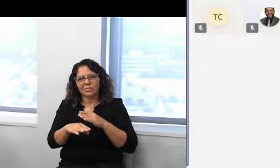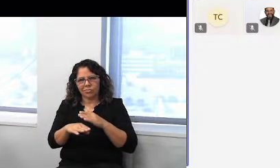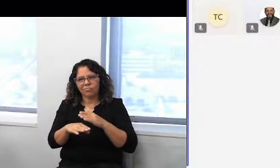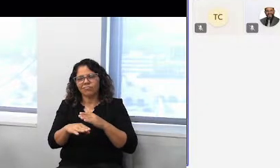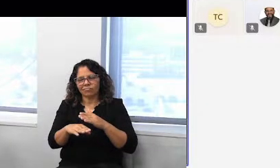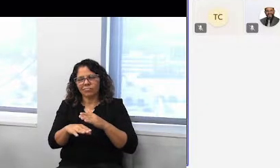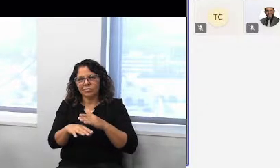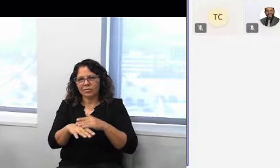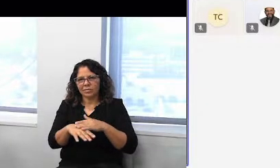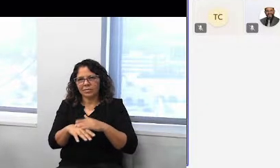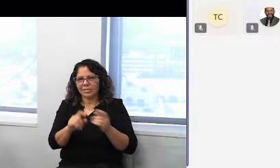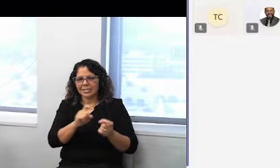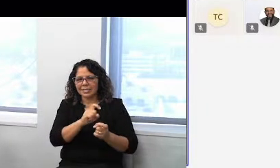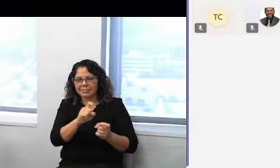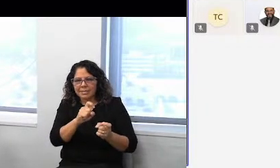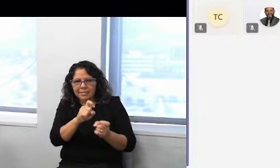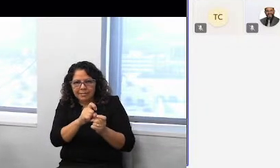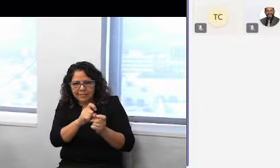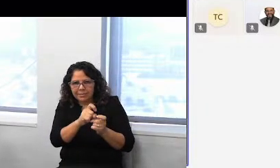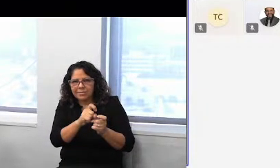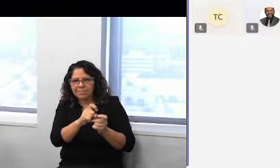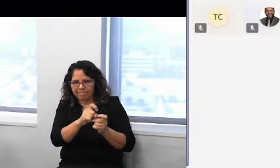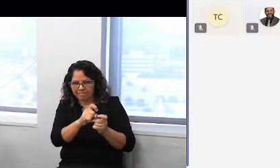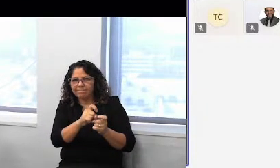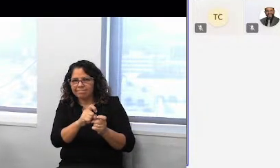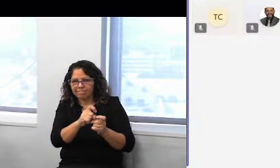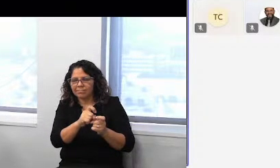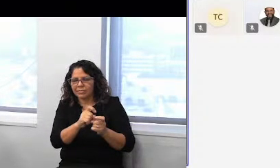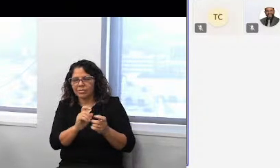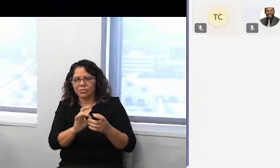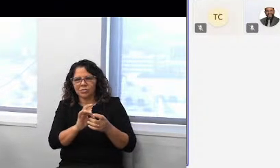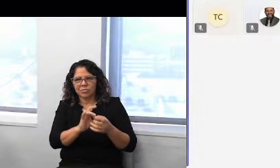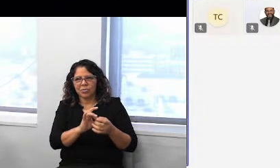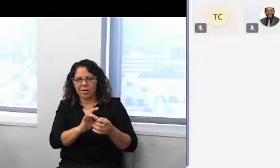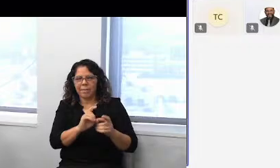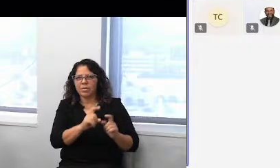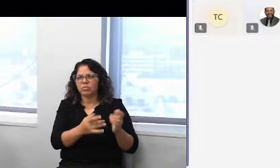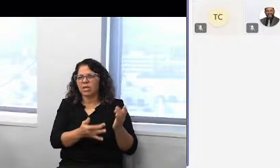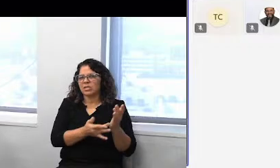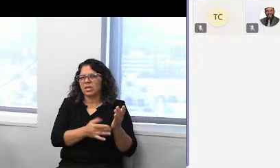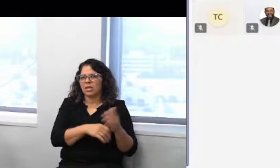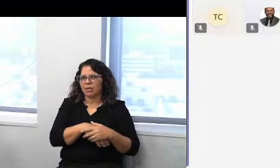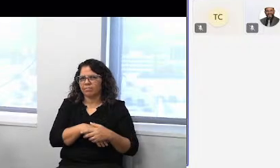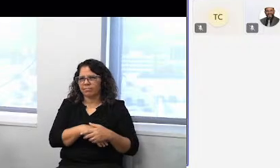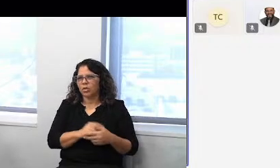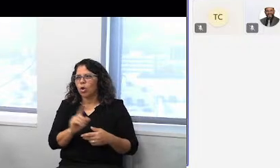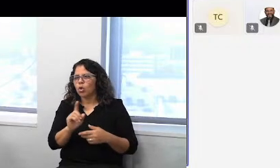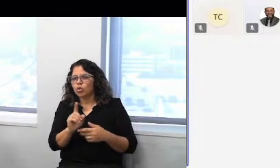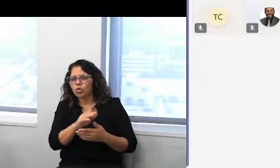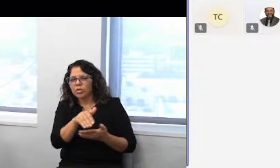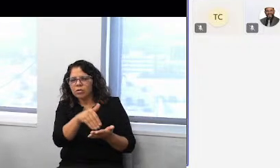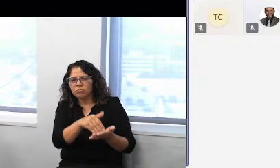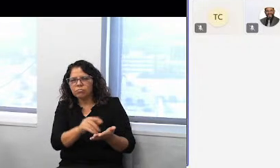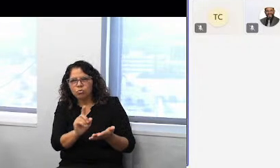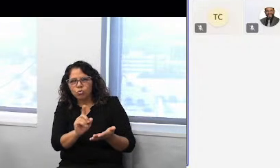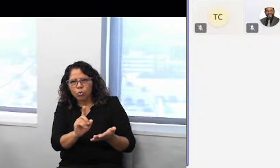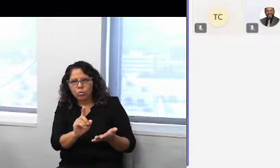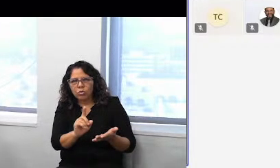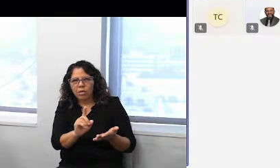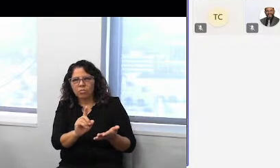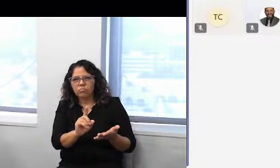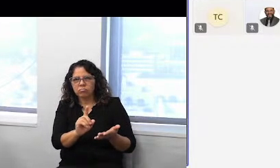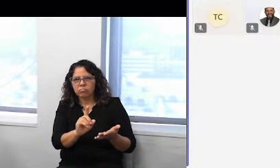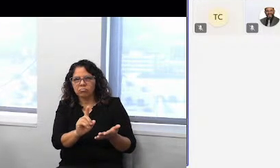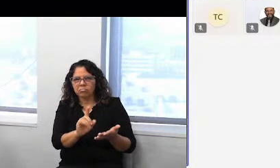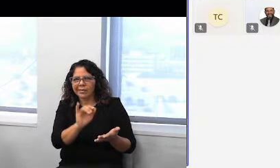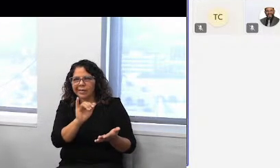to the questions that was asked of me technically, the location of the resource, where is it at? And those are, it's not a one